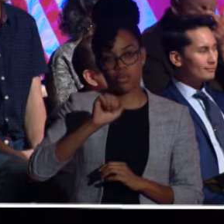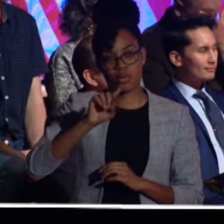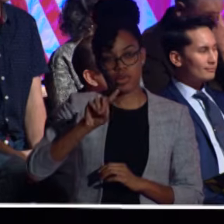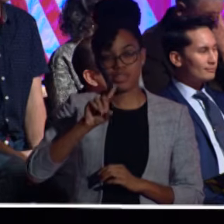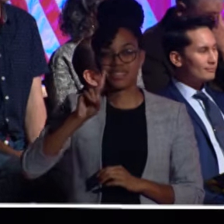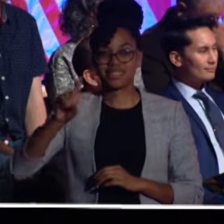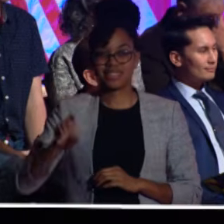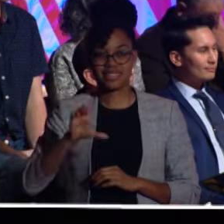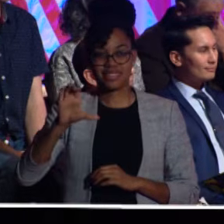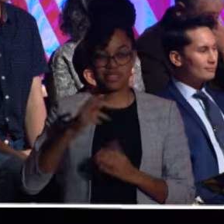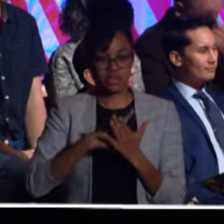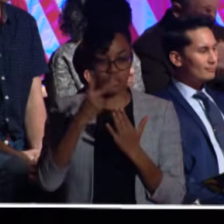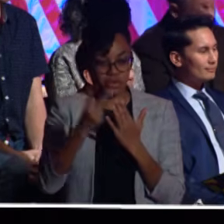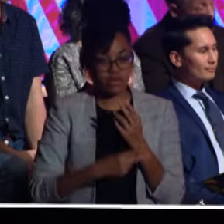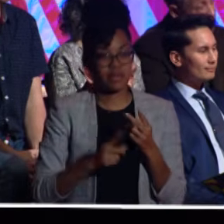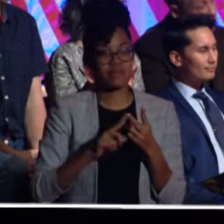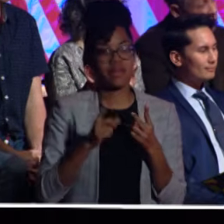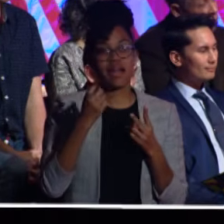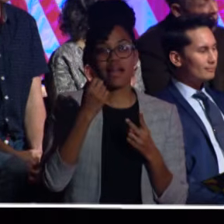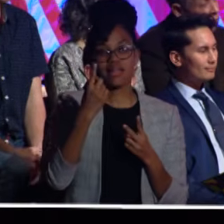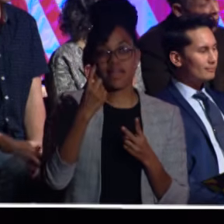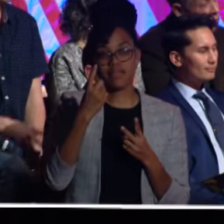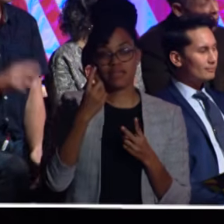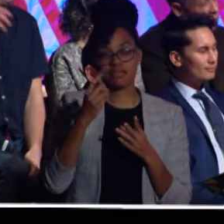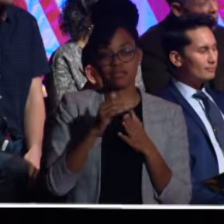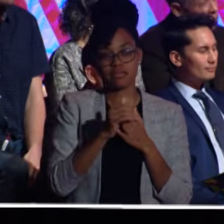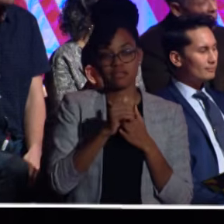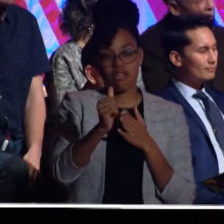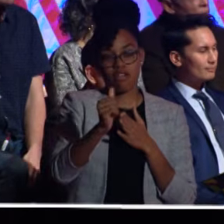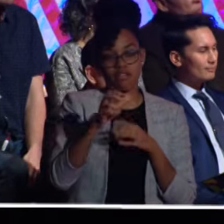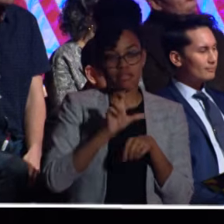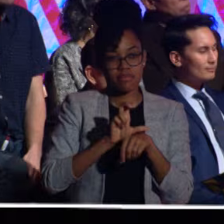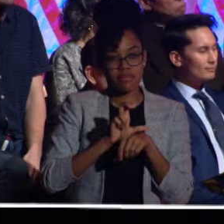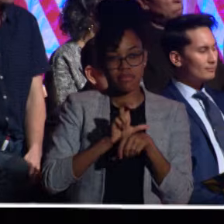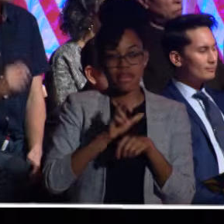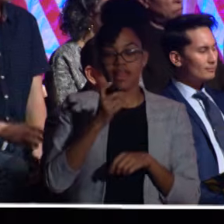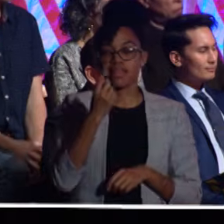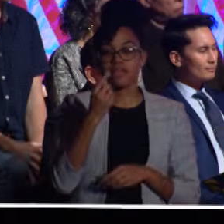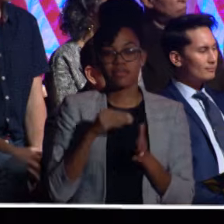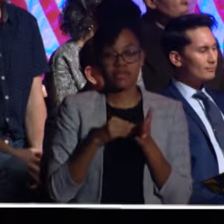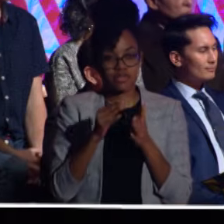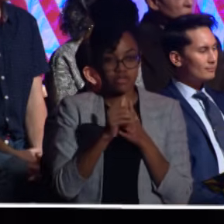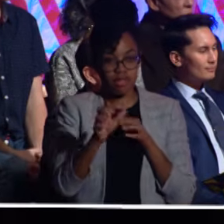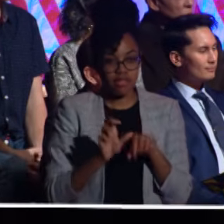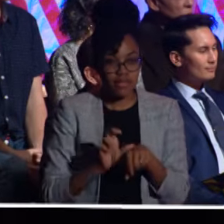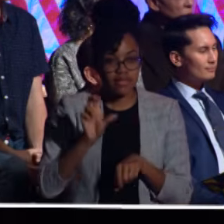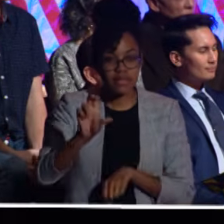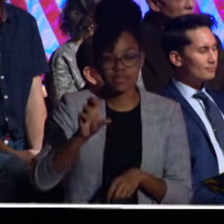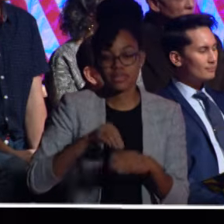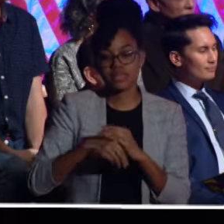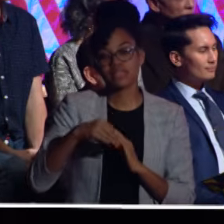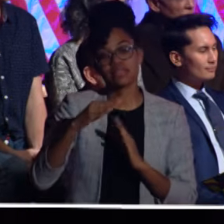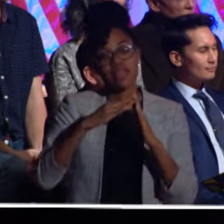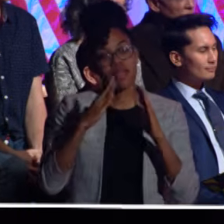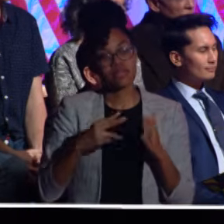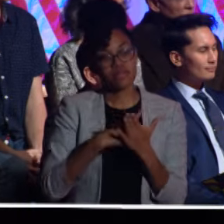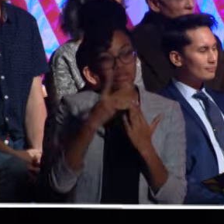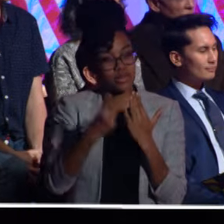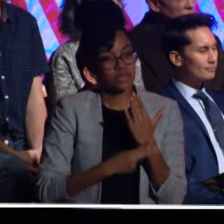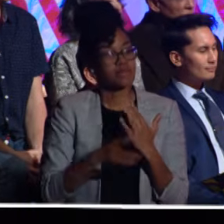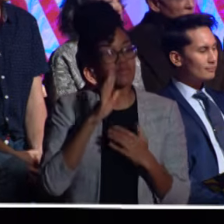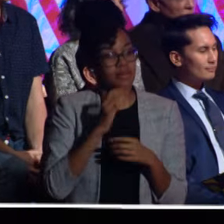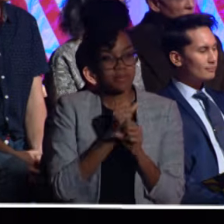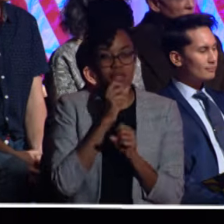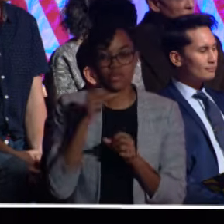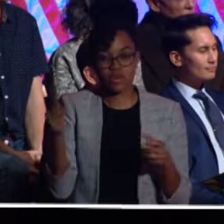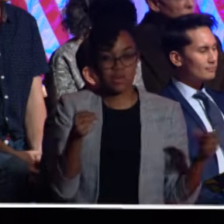our short-term family housing programs, we will move more of our most vulnerable residents into safe, permanent, and